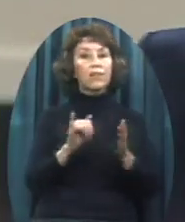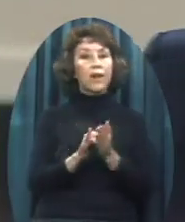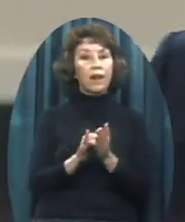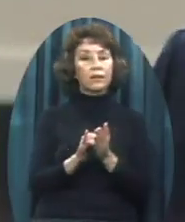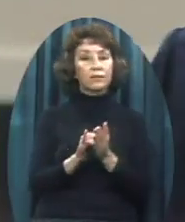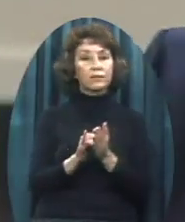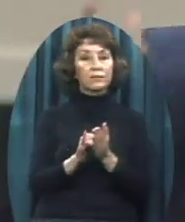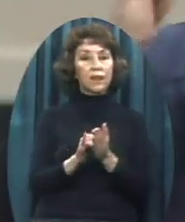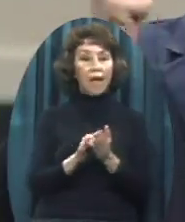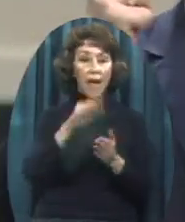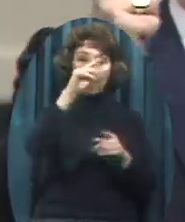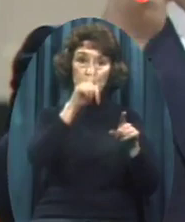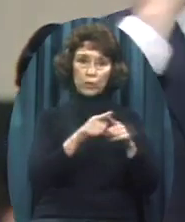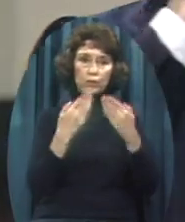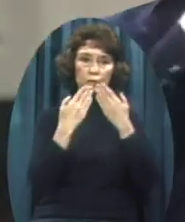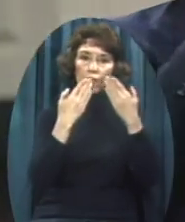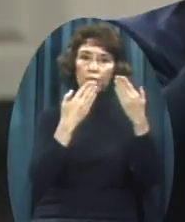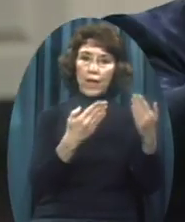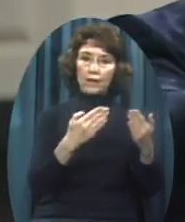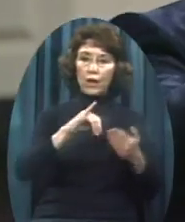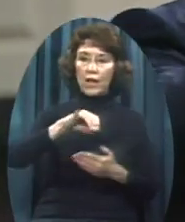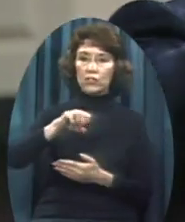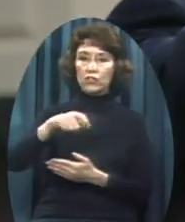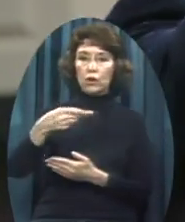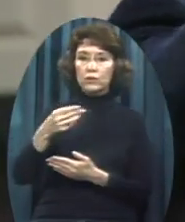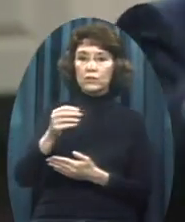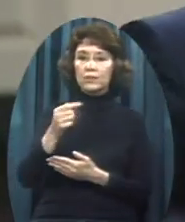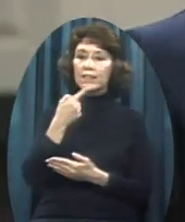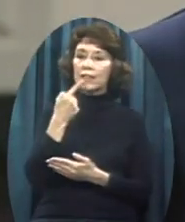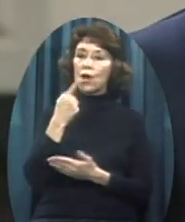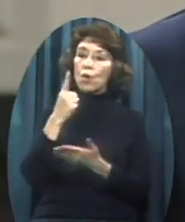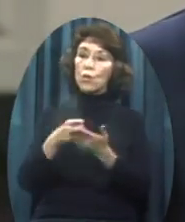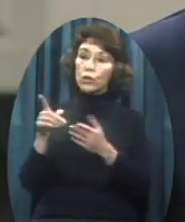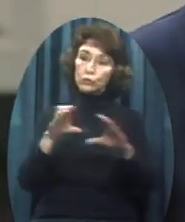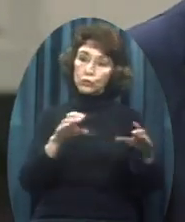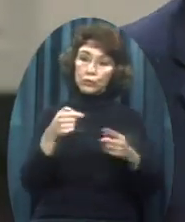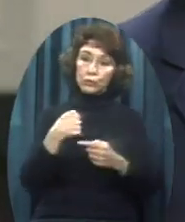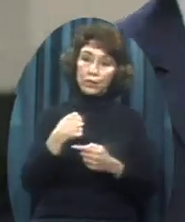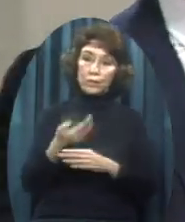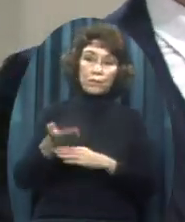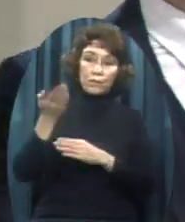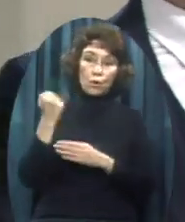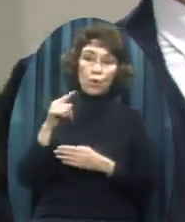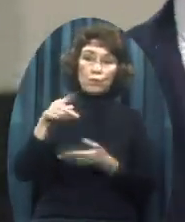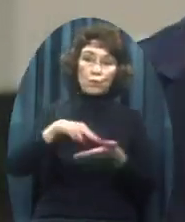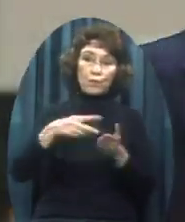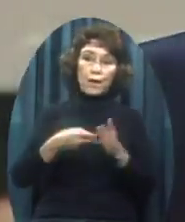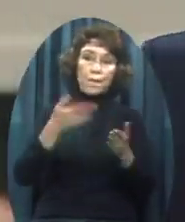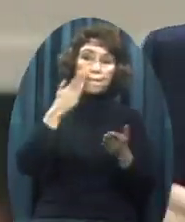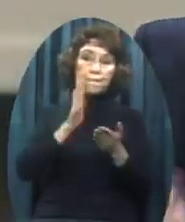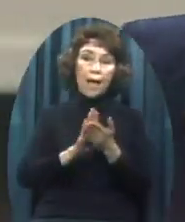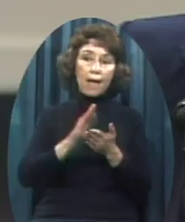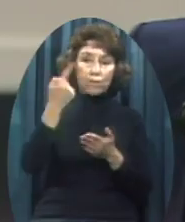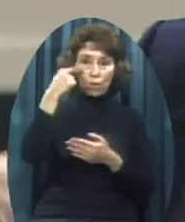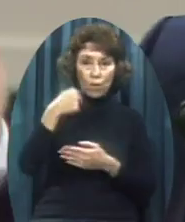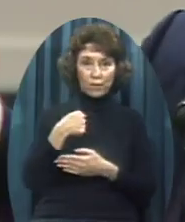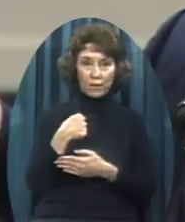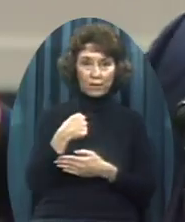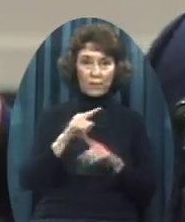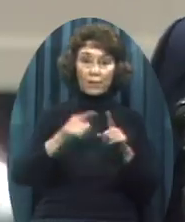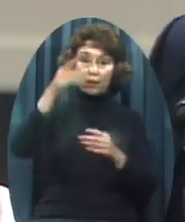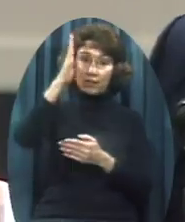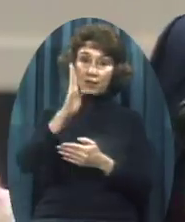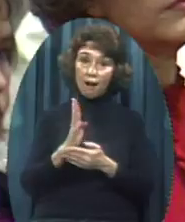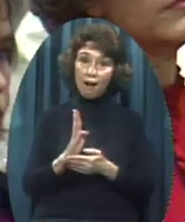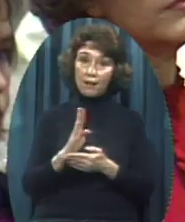fellas, what you did, you meant for evil, but God meant it for good. Those fellas at the pornography smut machine did